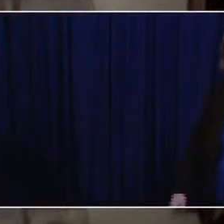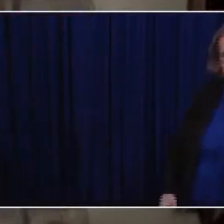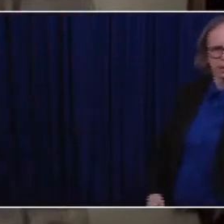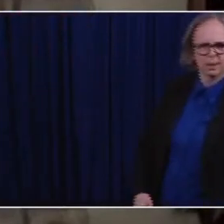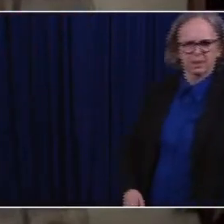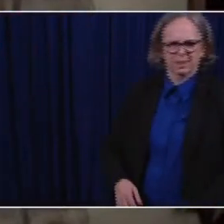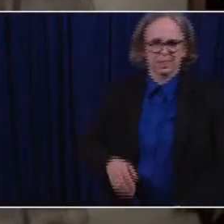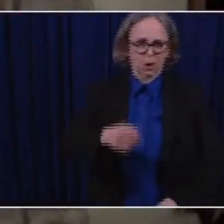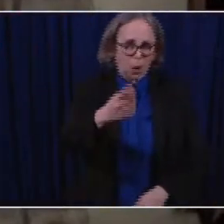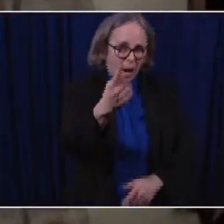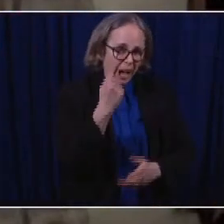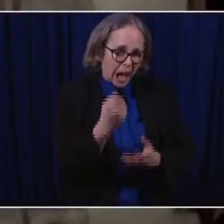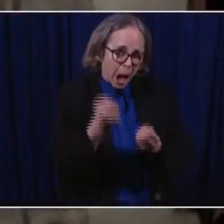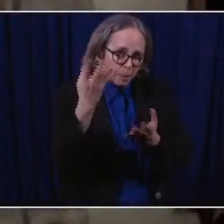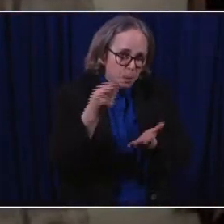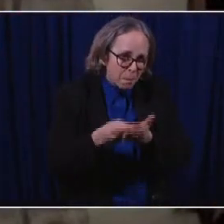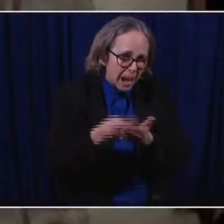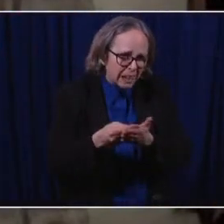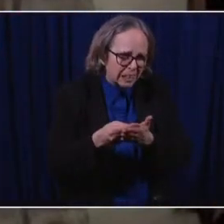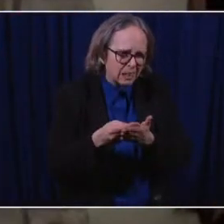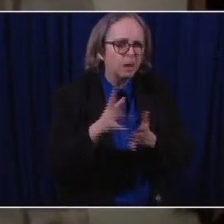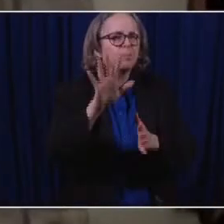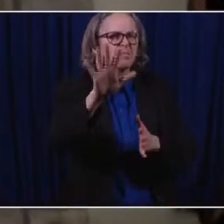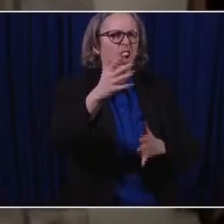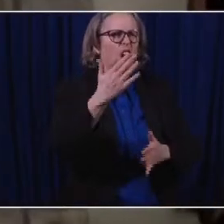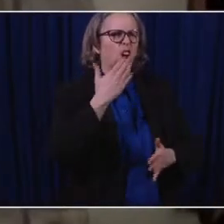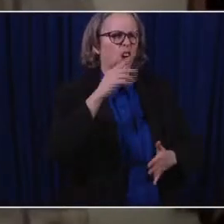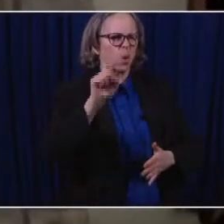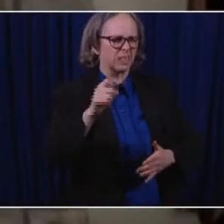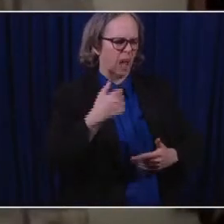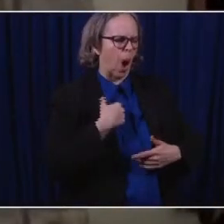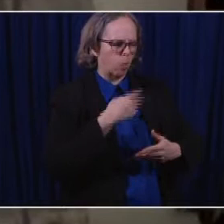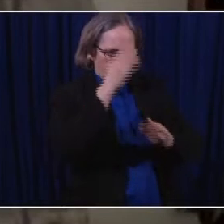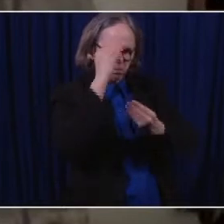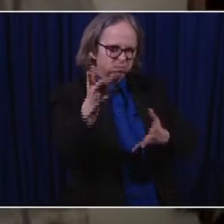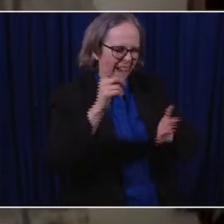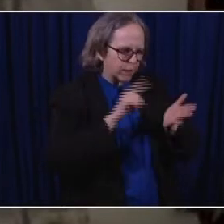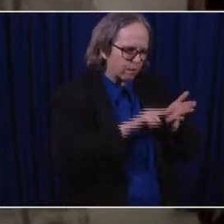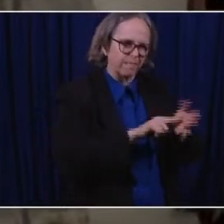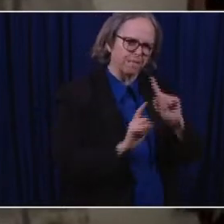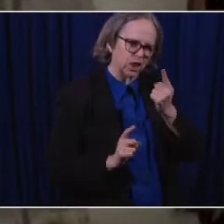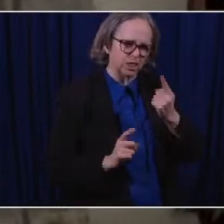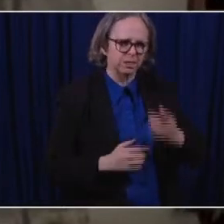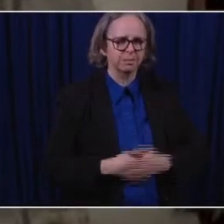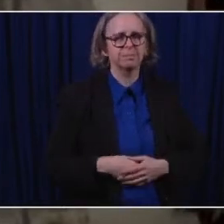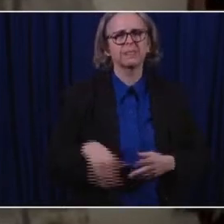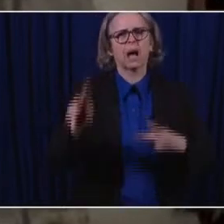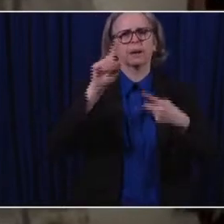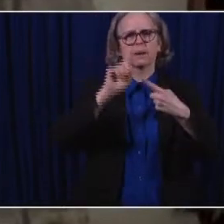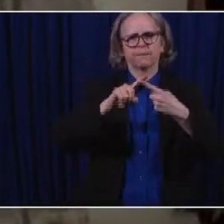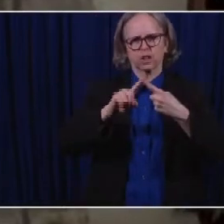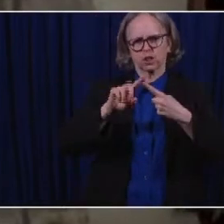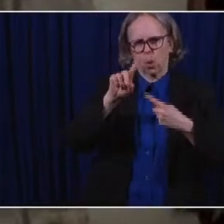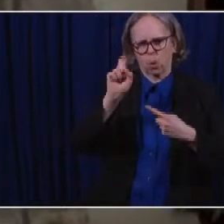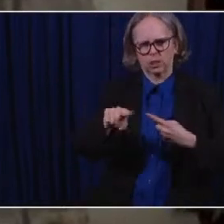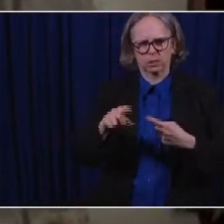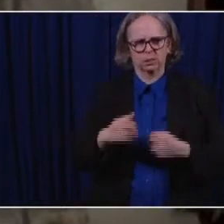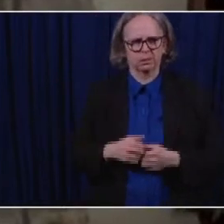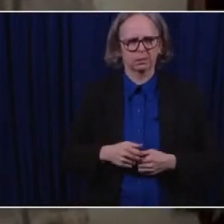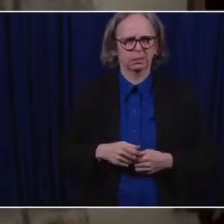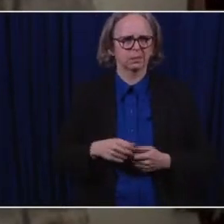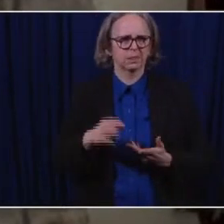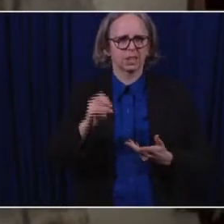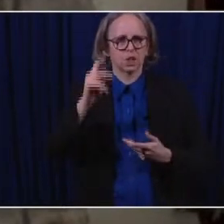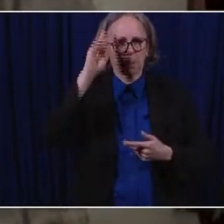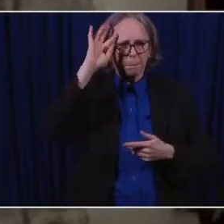don't know. The people who are, I'll try to answer the first, the people who are loaned to the state, that cost